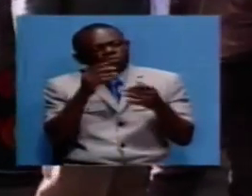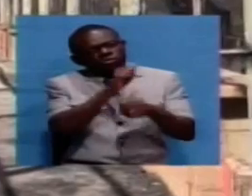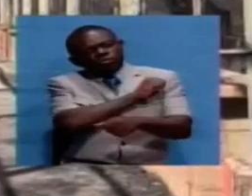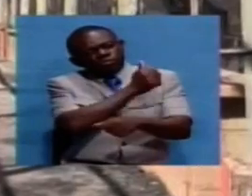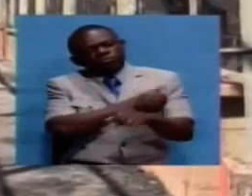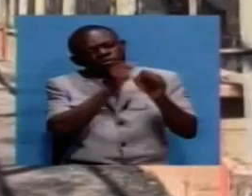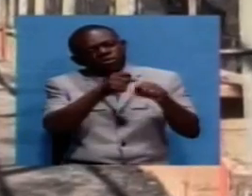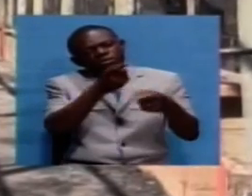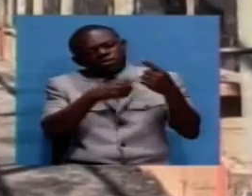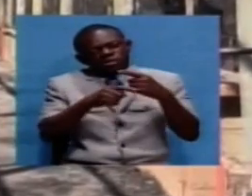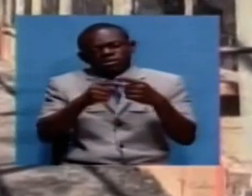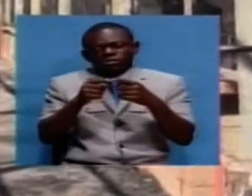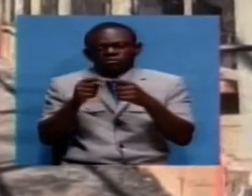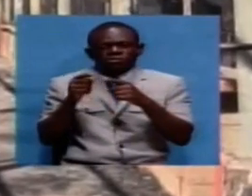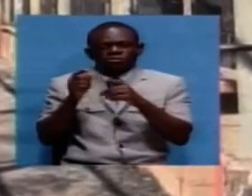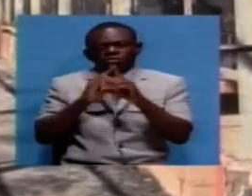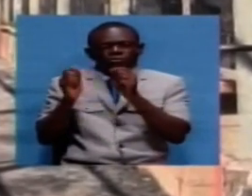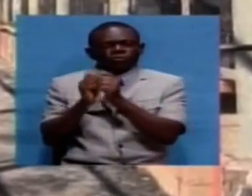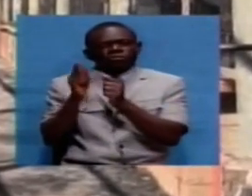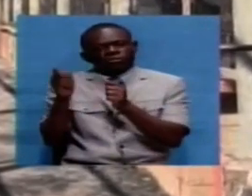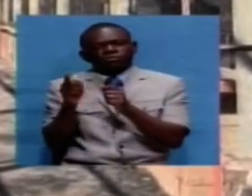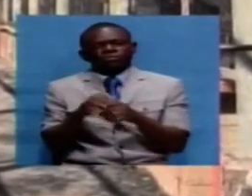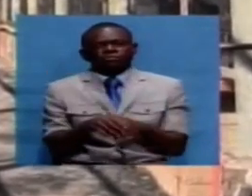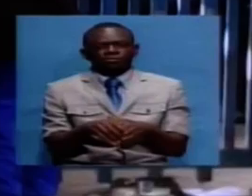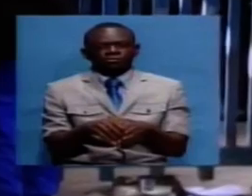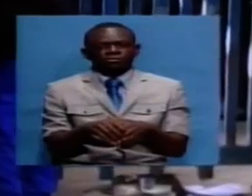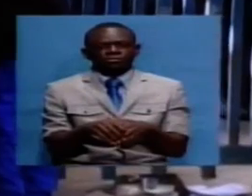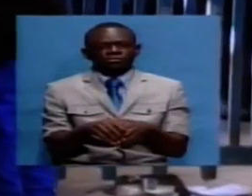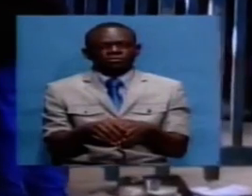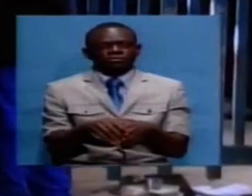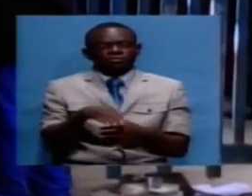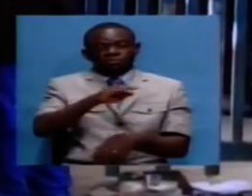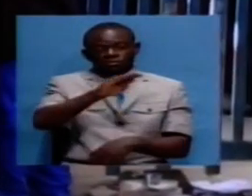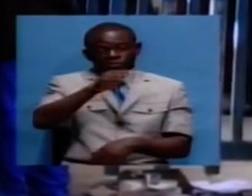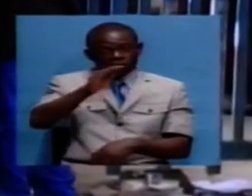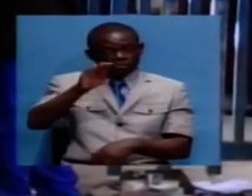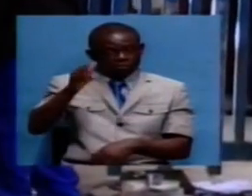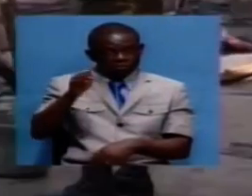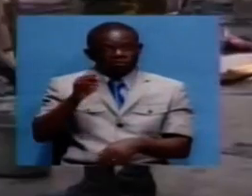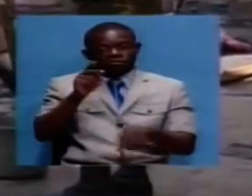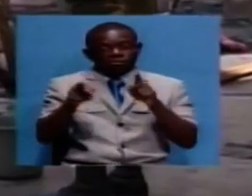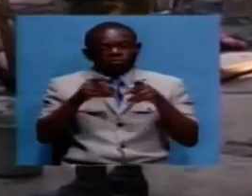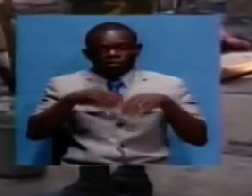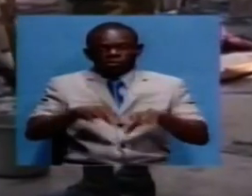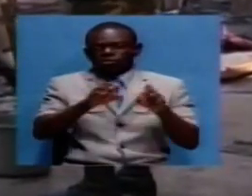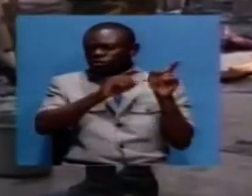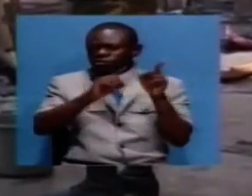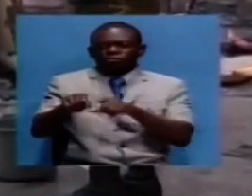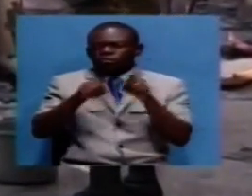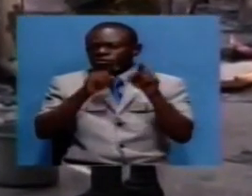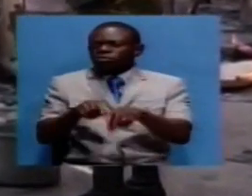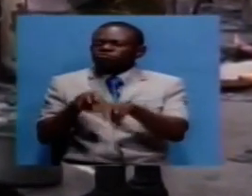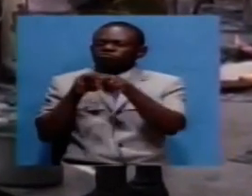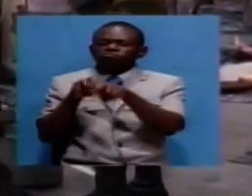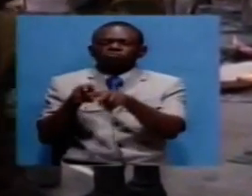Lusaka City Market Inferno have continued visiting the market. They stand outside the market watching the experts doing their work as